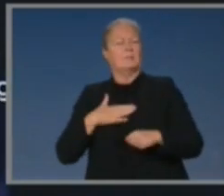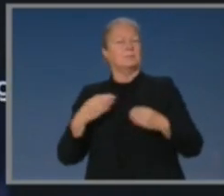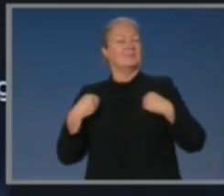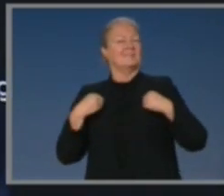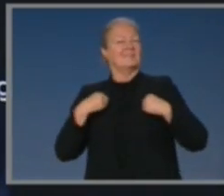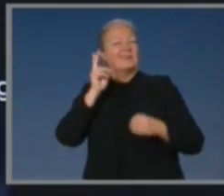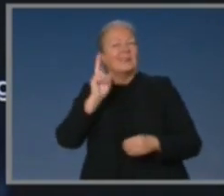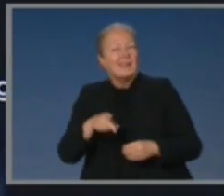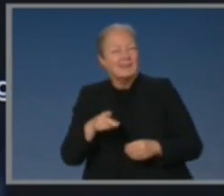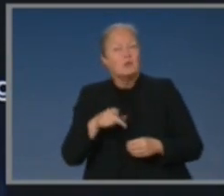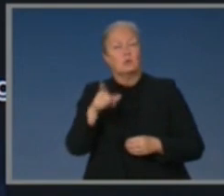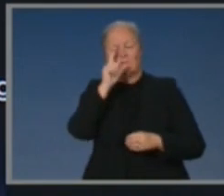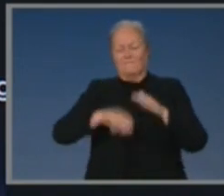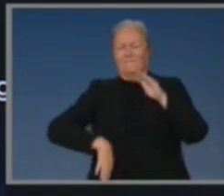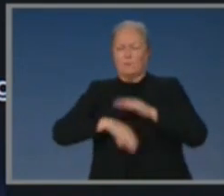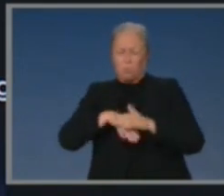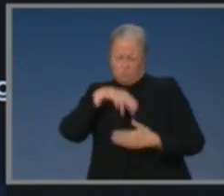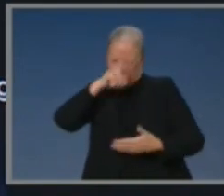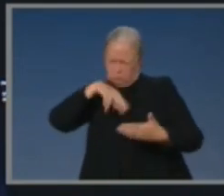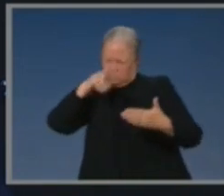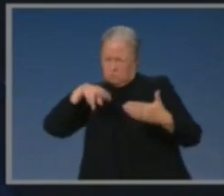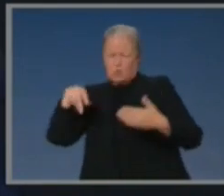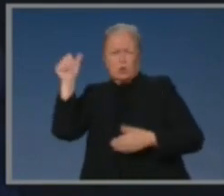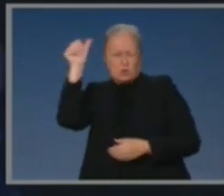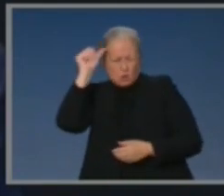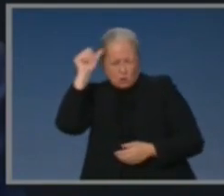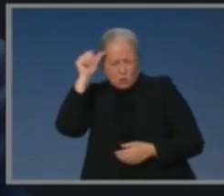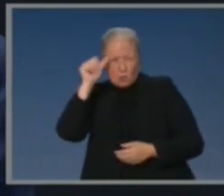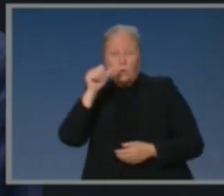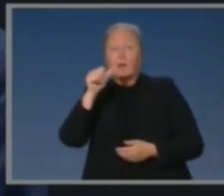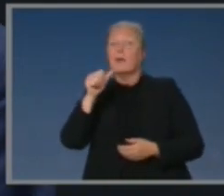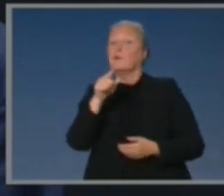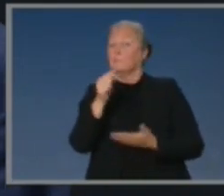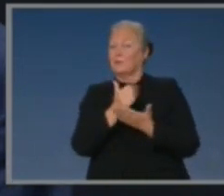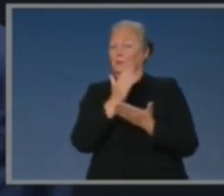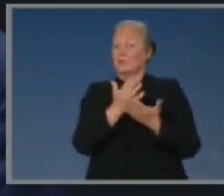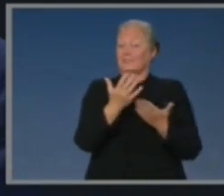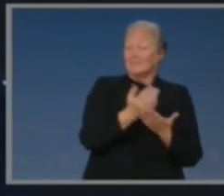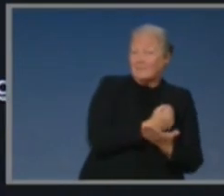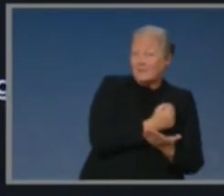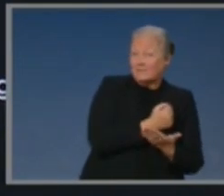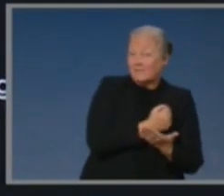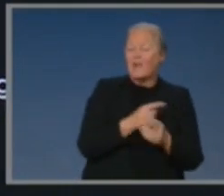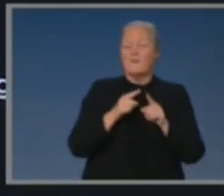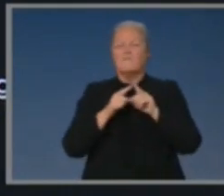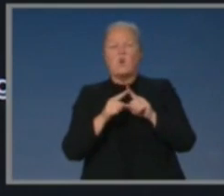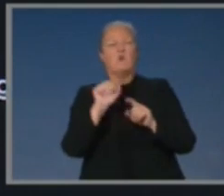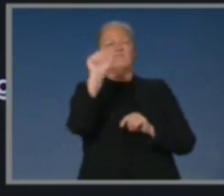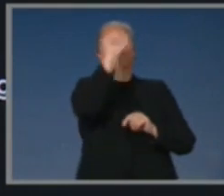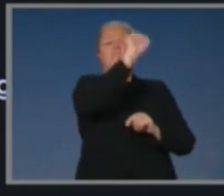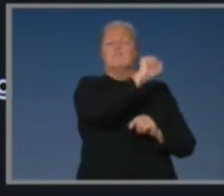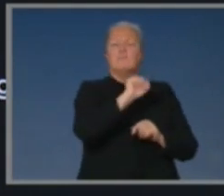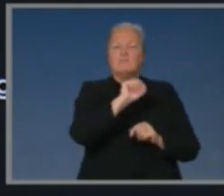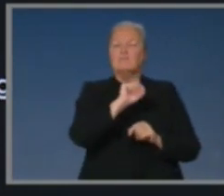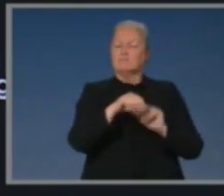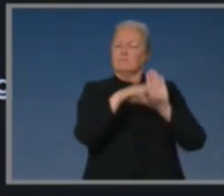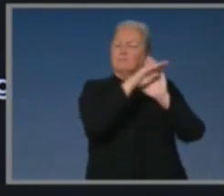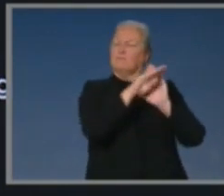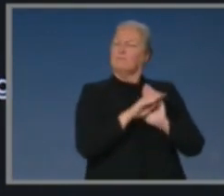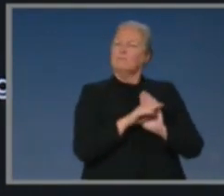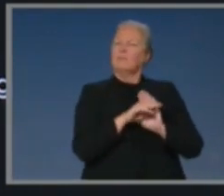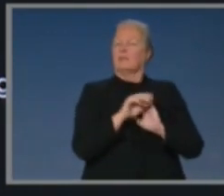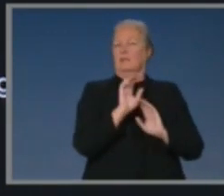that safely and effectively and in accordance with state and territory laws and regulations. And I think with that, Nev, you'll describe